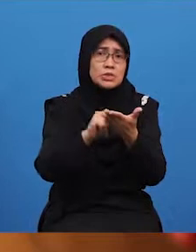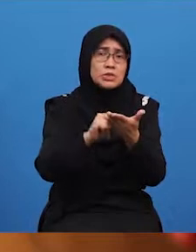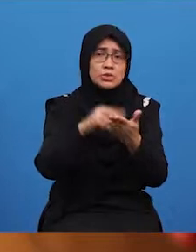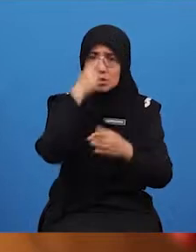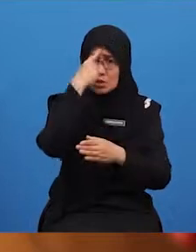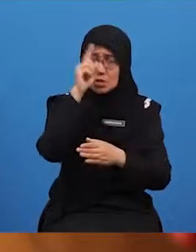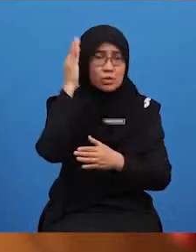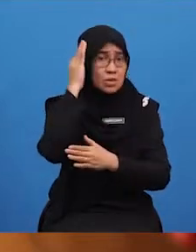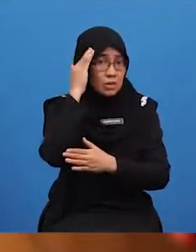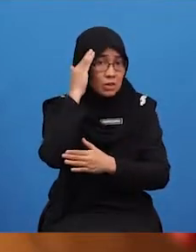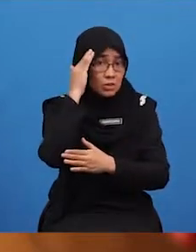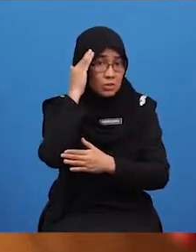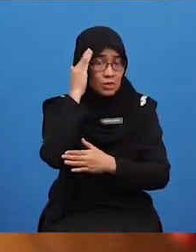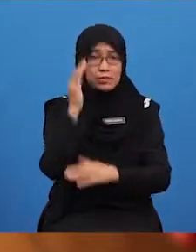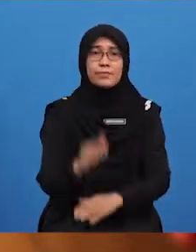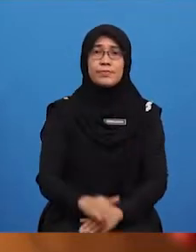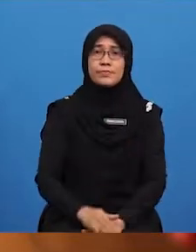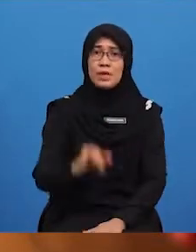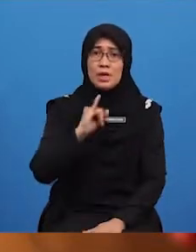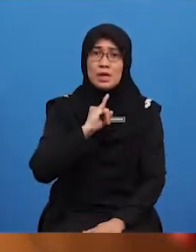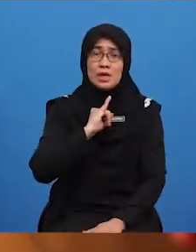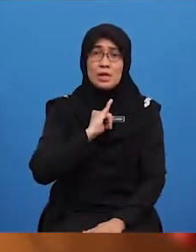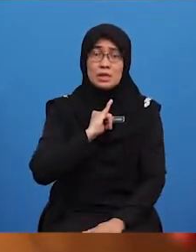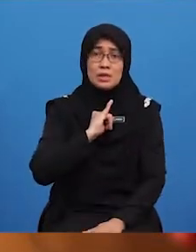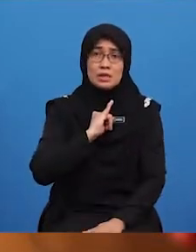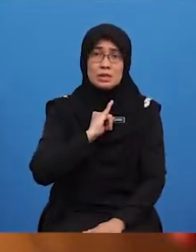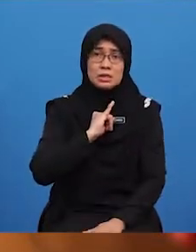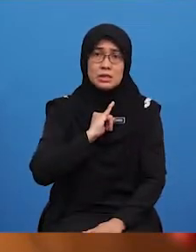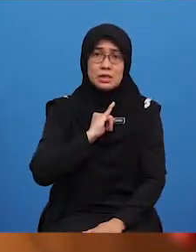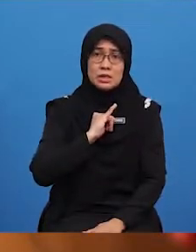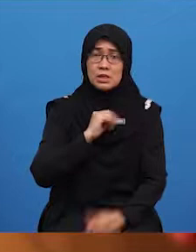taken. I am showing you how to speak,